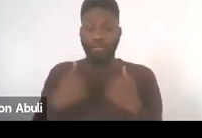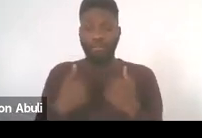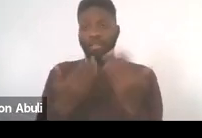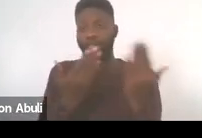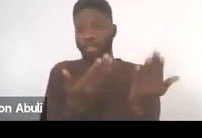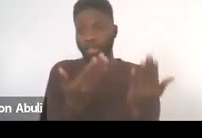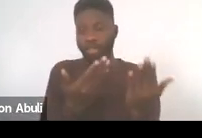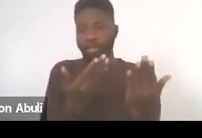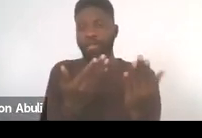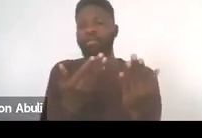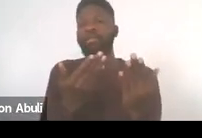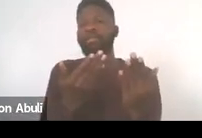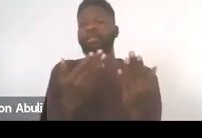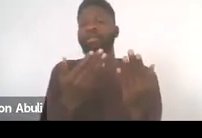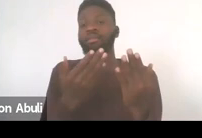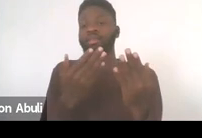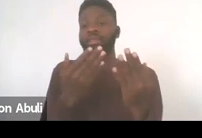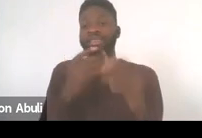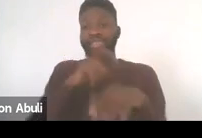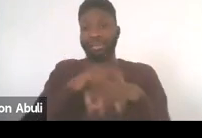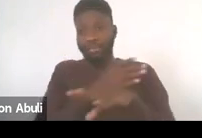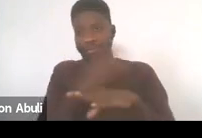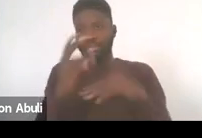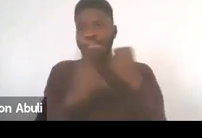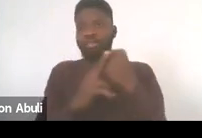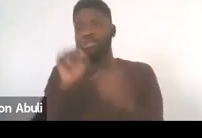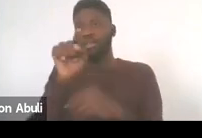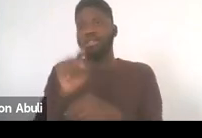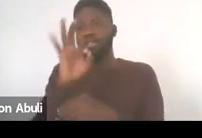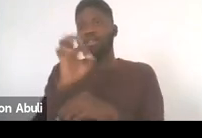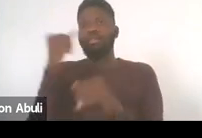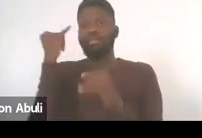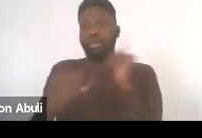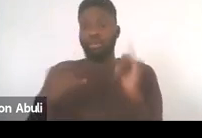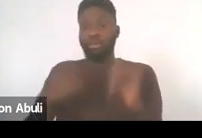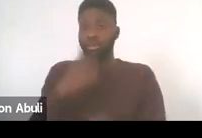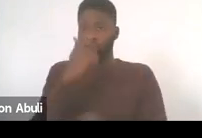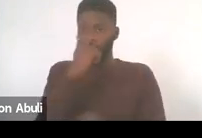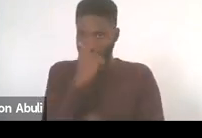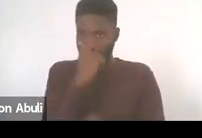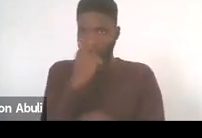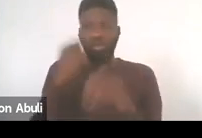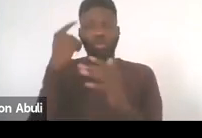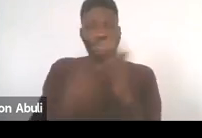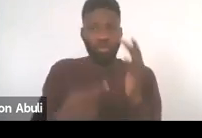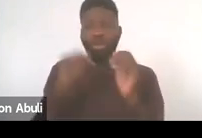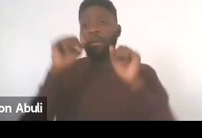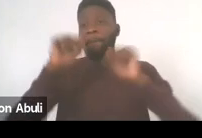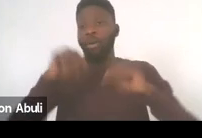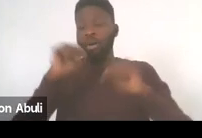to 7:30 p.m. and I would wish that you can take